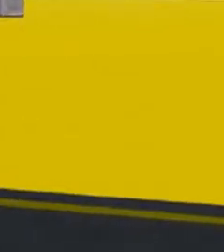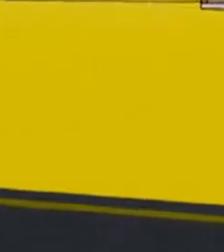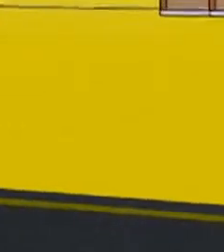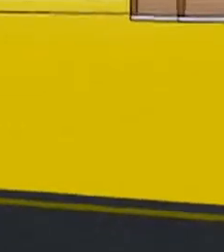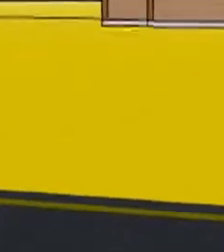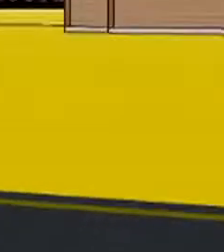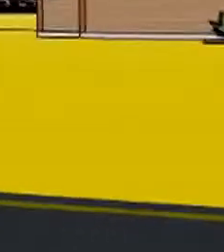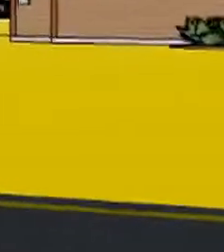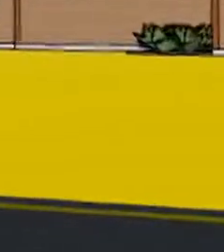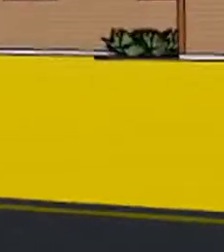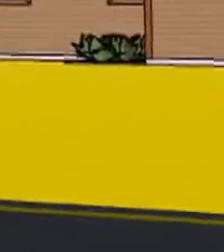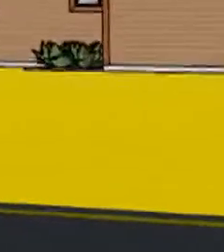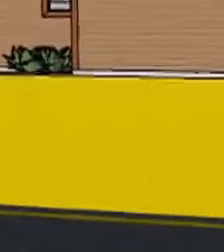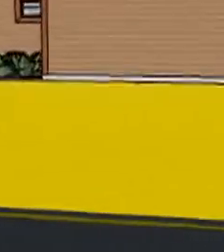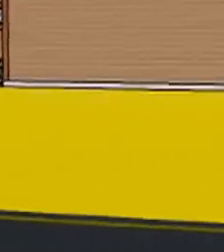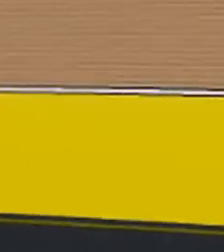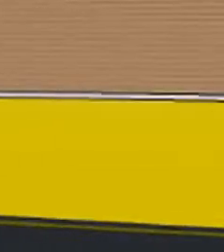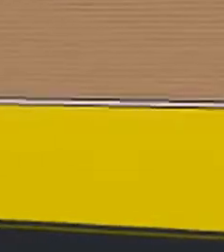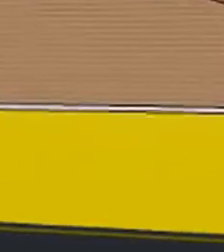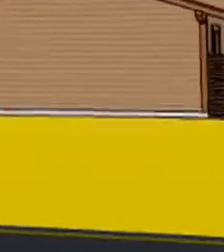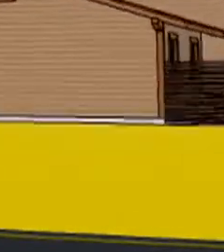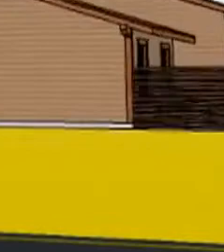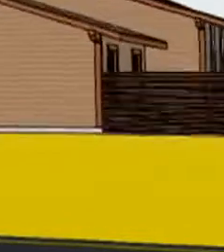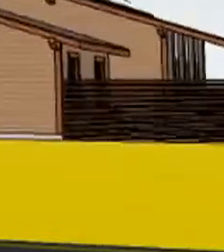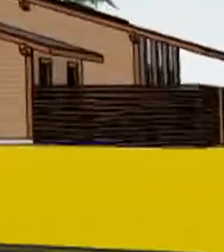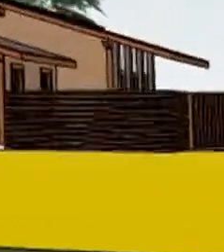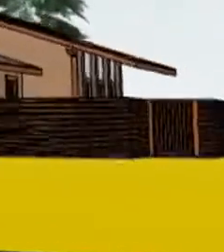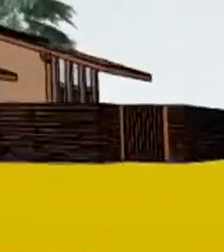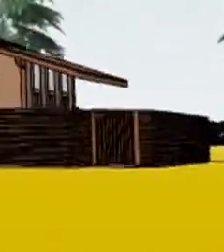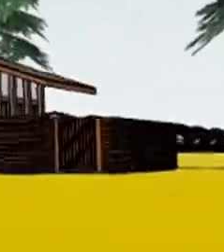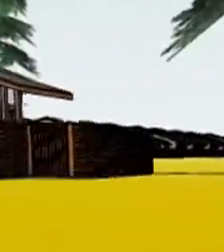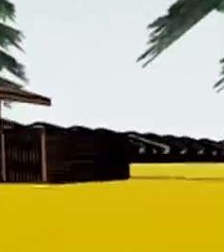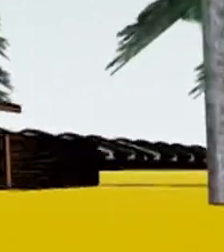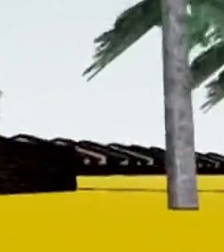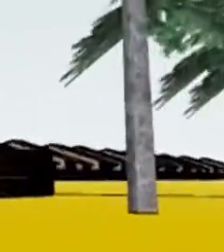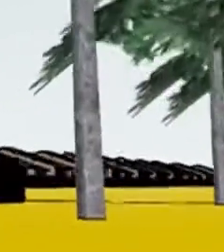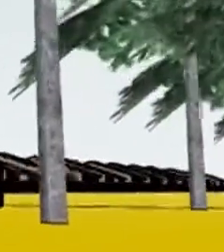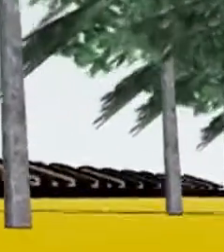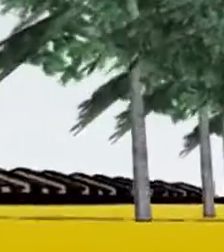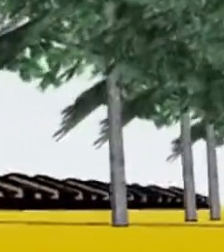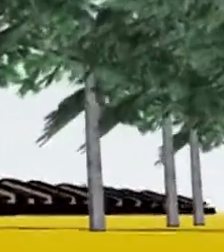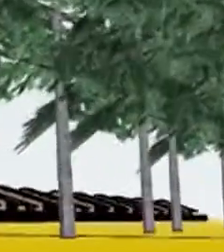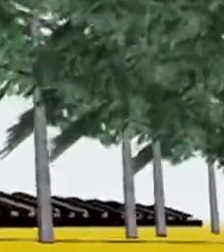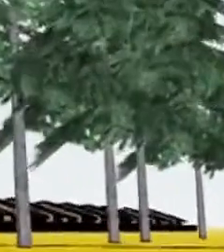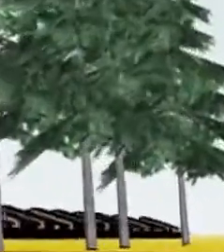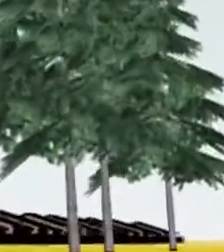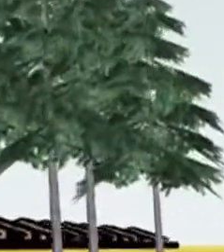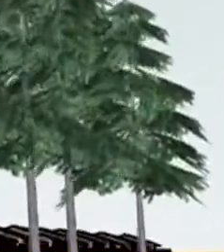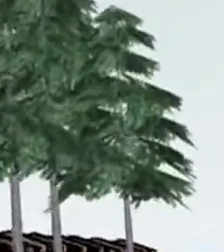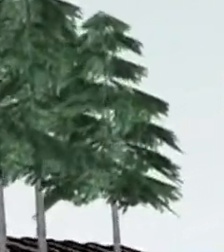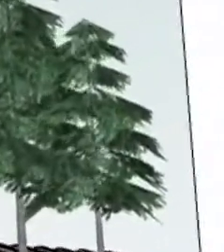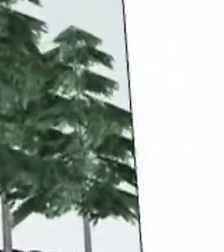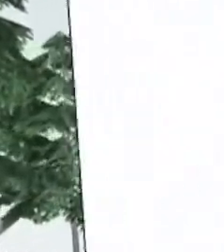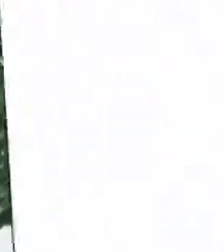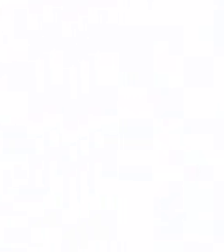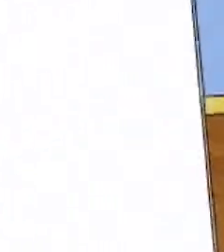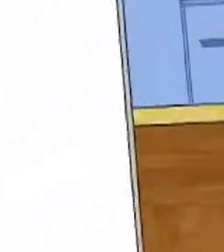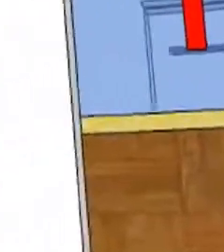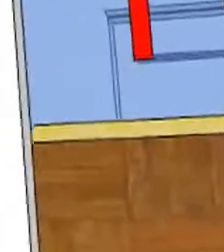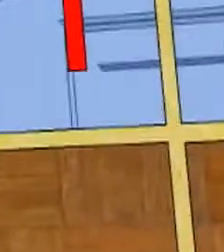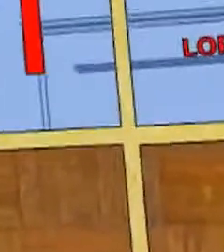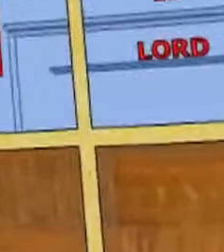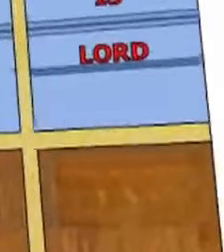line, controlling the spread of the unknown and unseen enemy of the people.